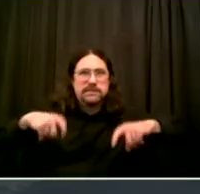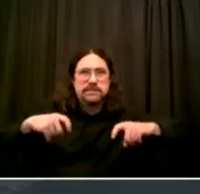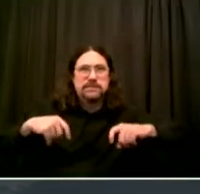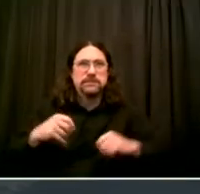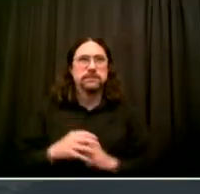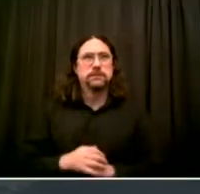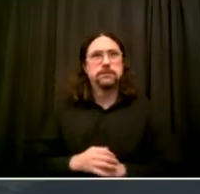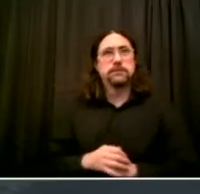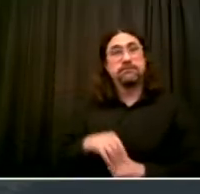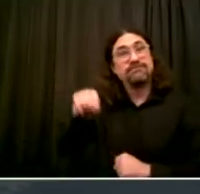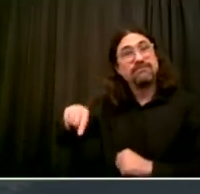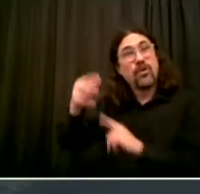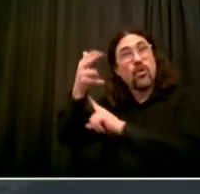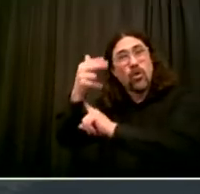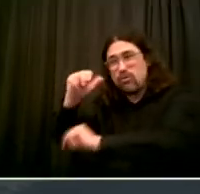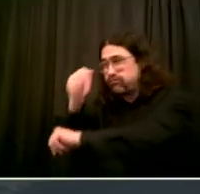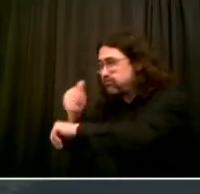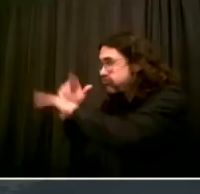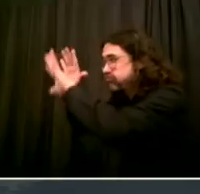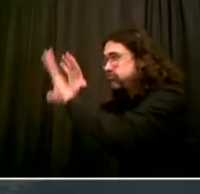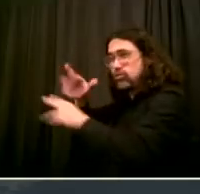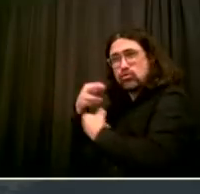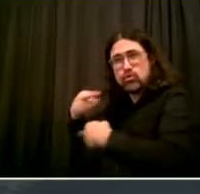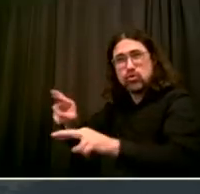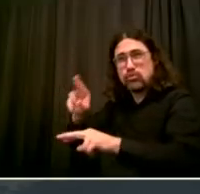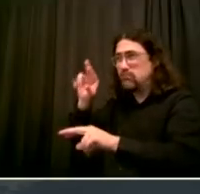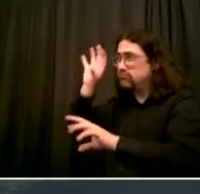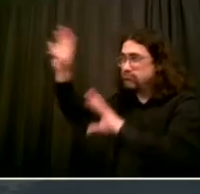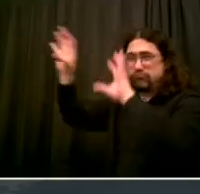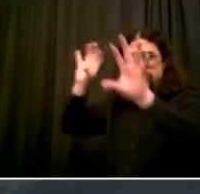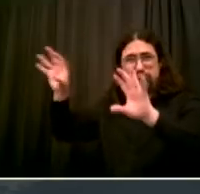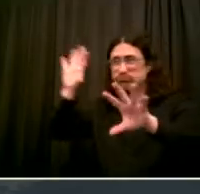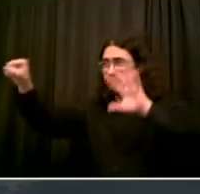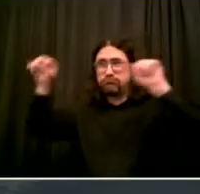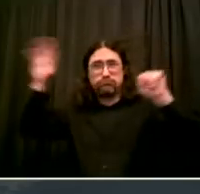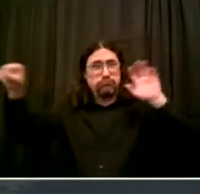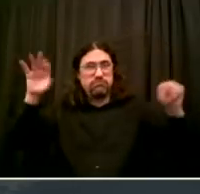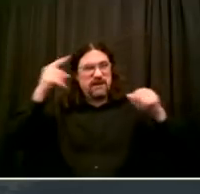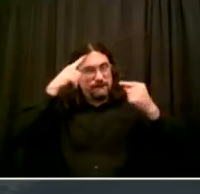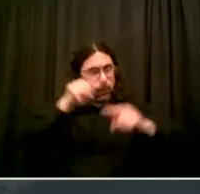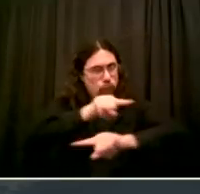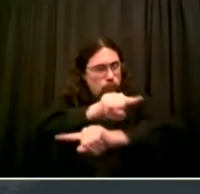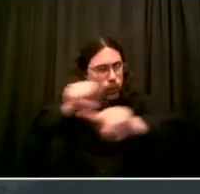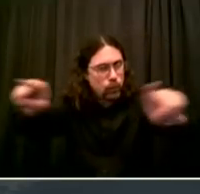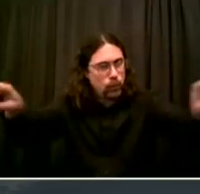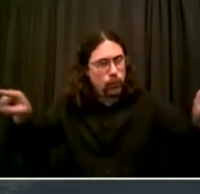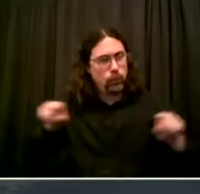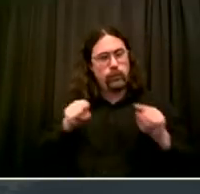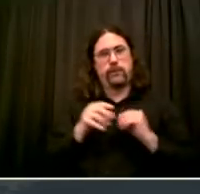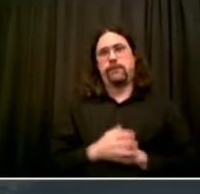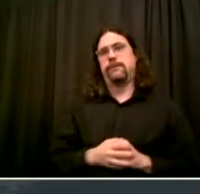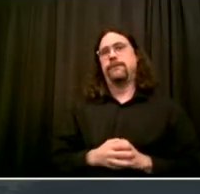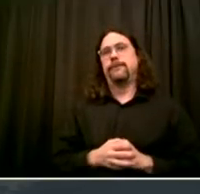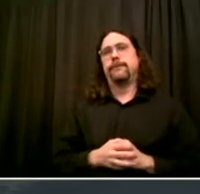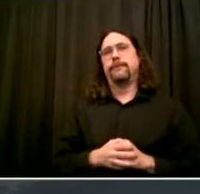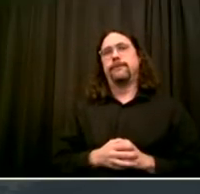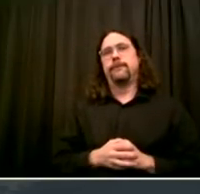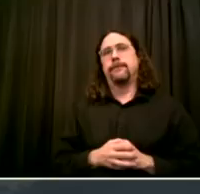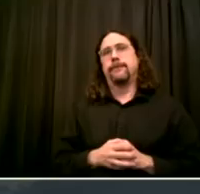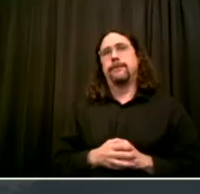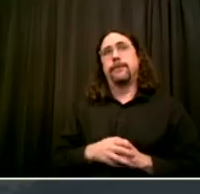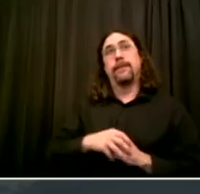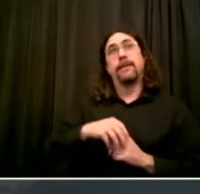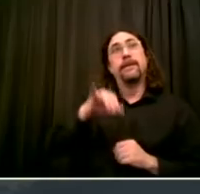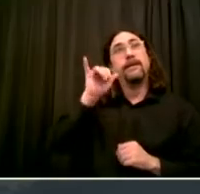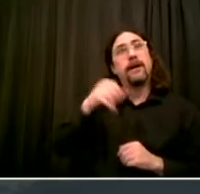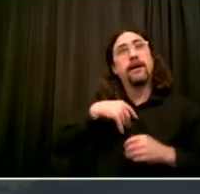And the same idea, we talked about what kind of support you get when you're at home. Well, in the hotel, a very similar approach.